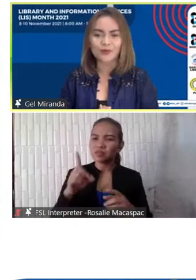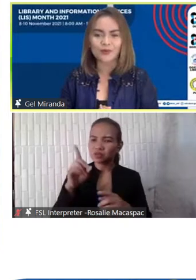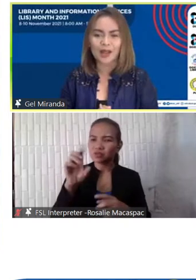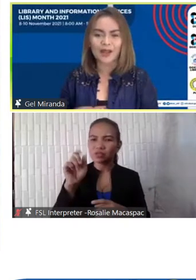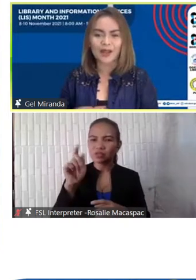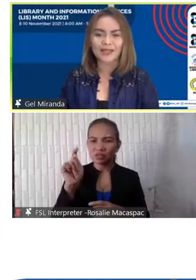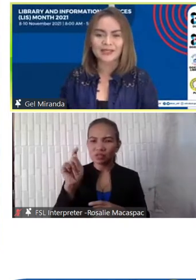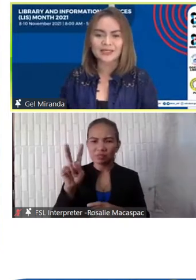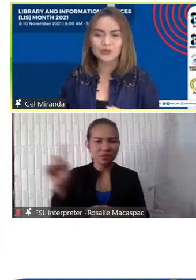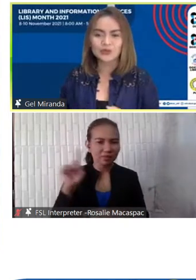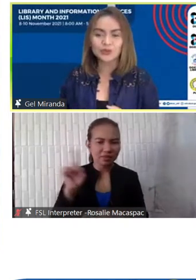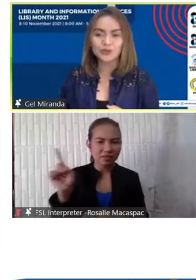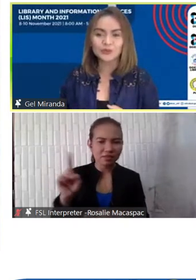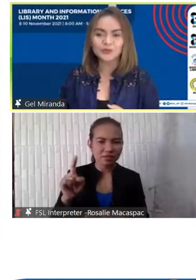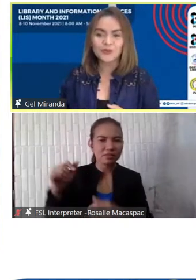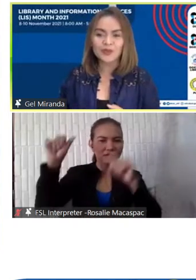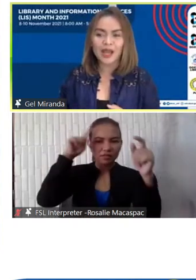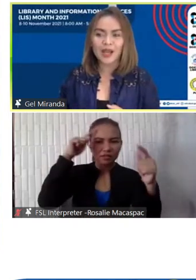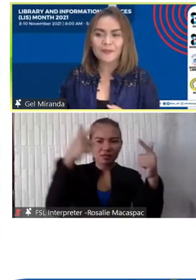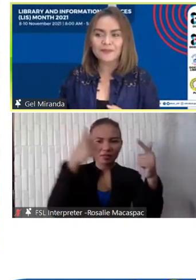aim ng aming programa is